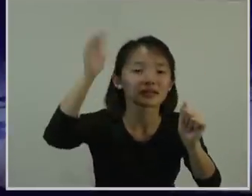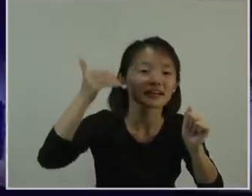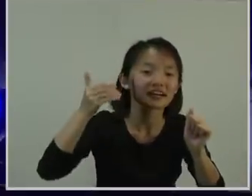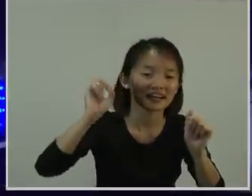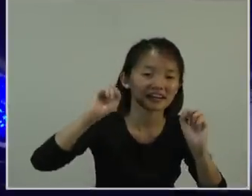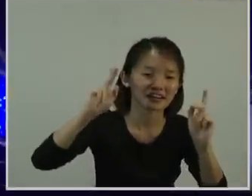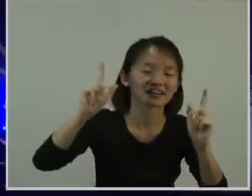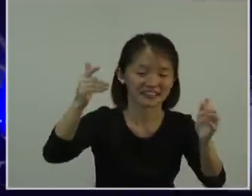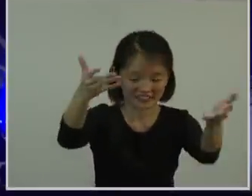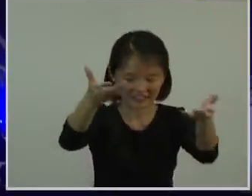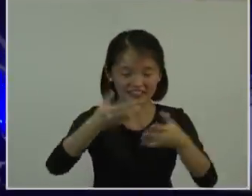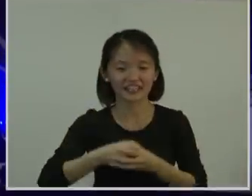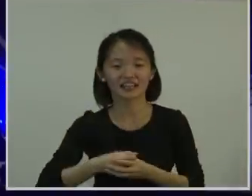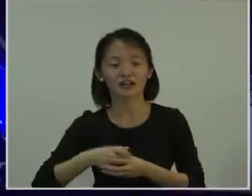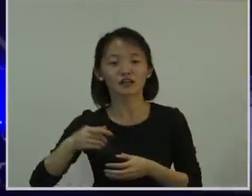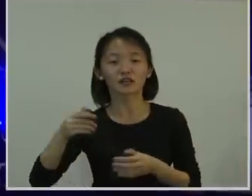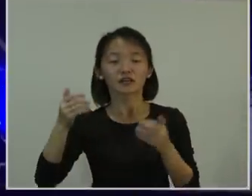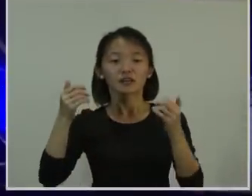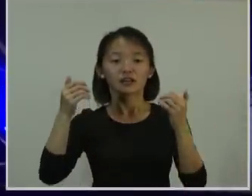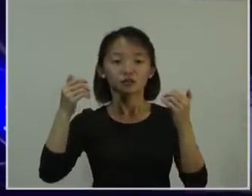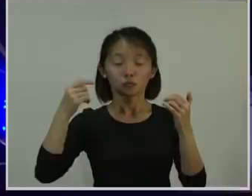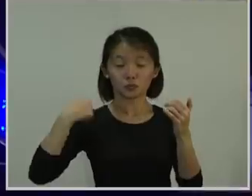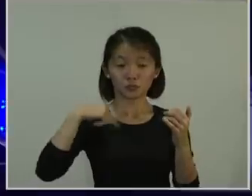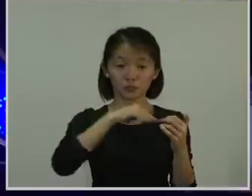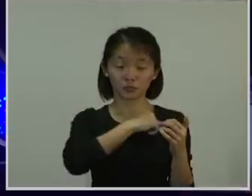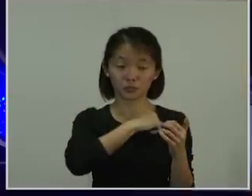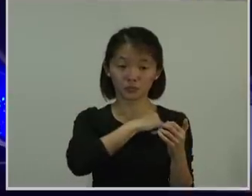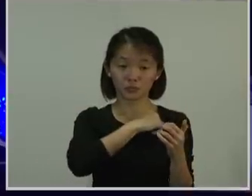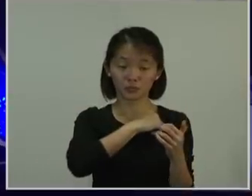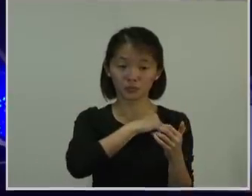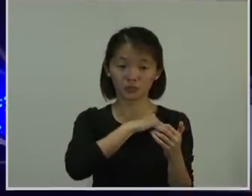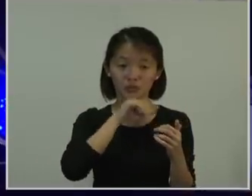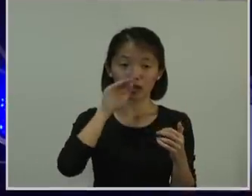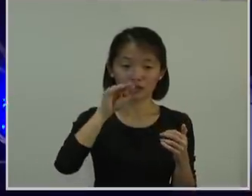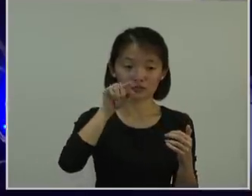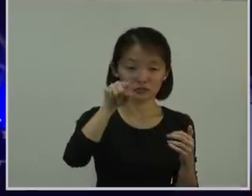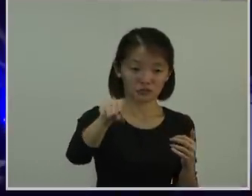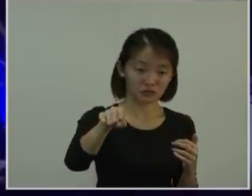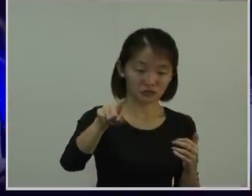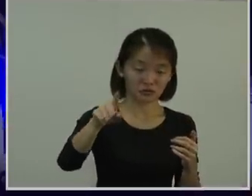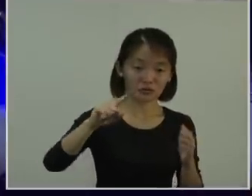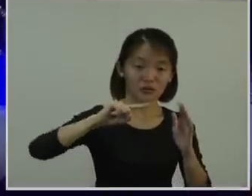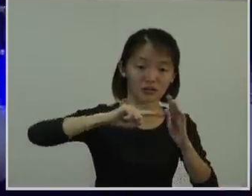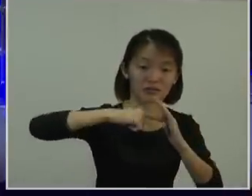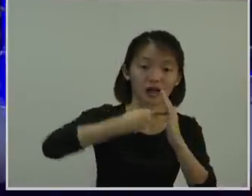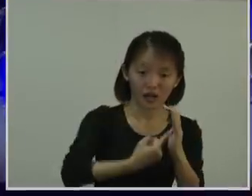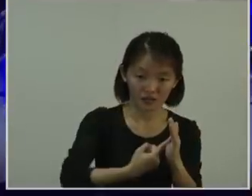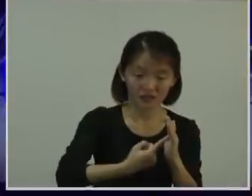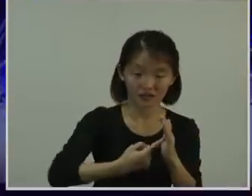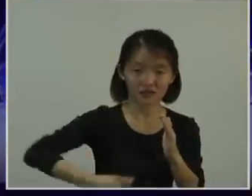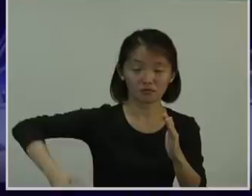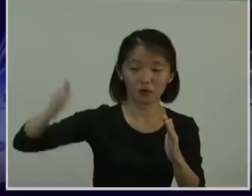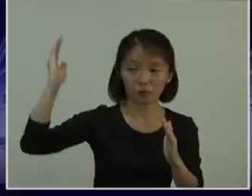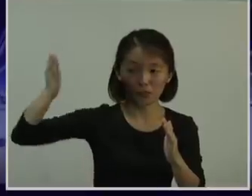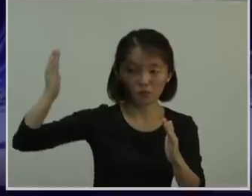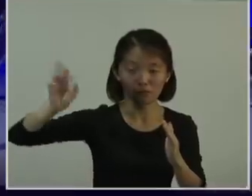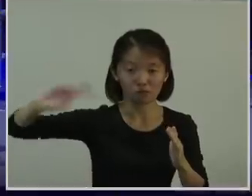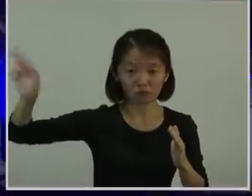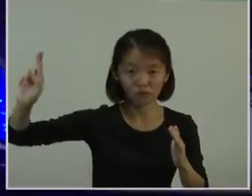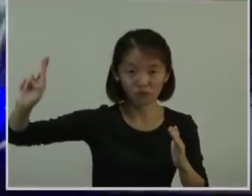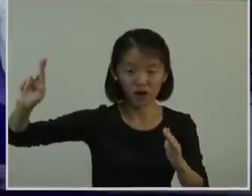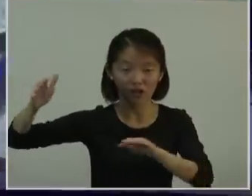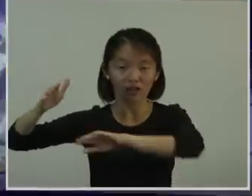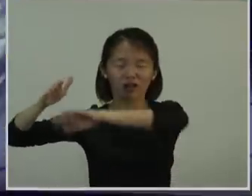that we're going to get our audience, everybody, to start waving from the right